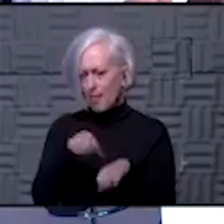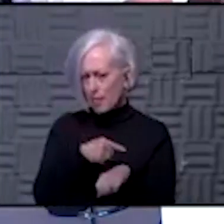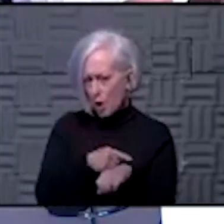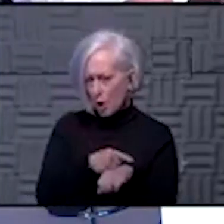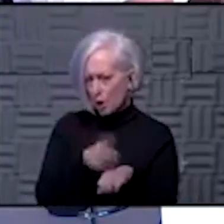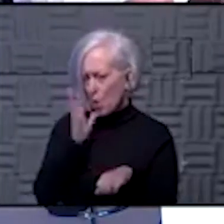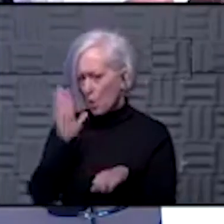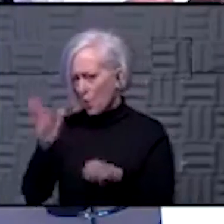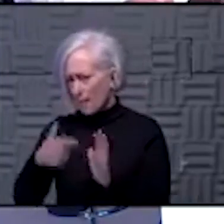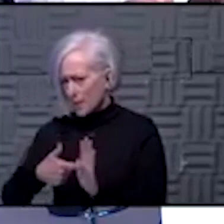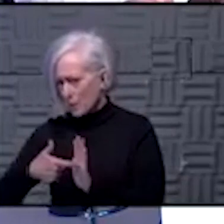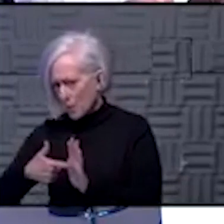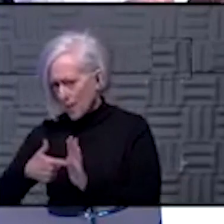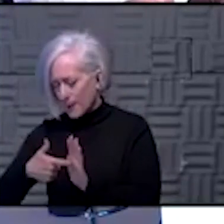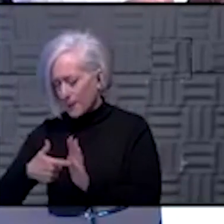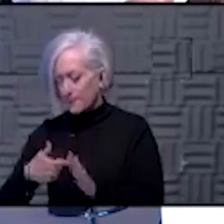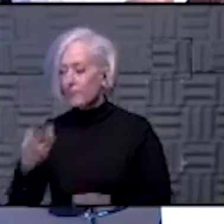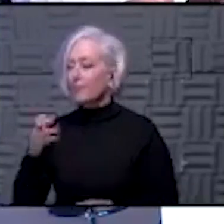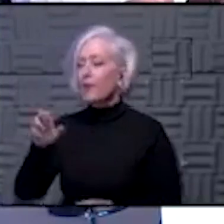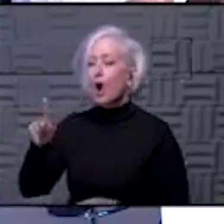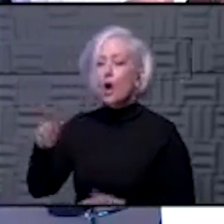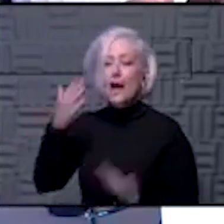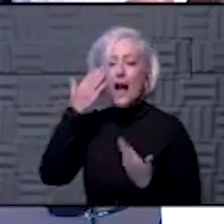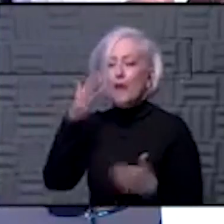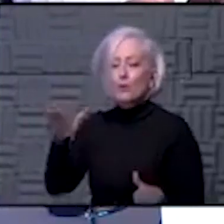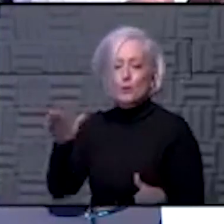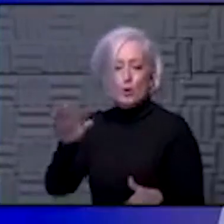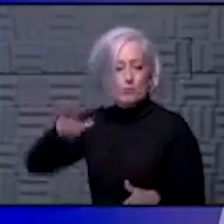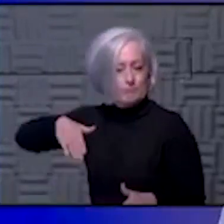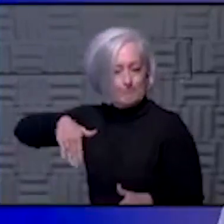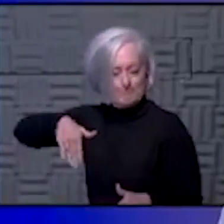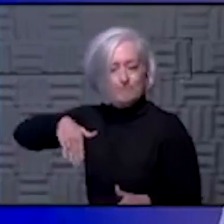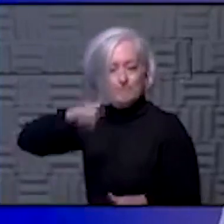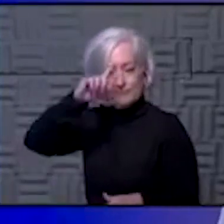we know the full extent of that, and I don't think